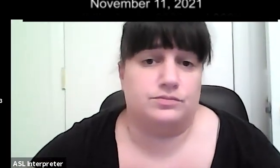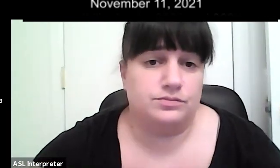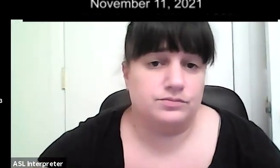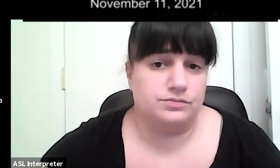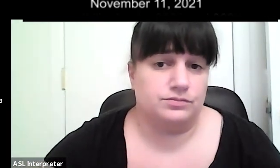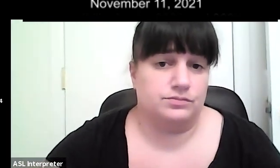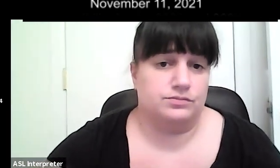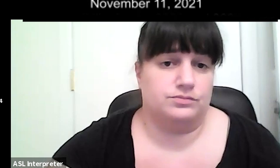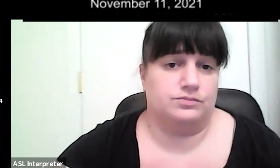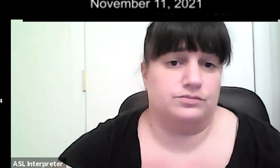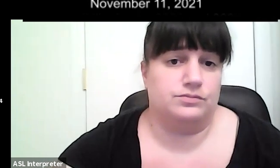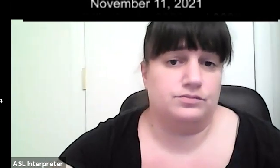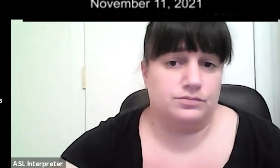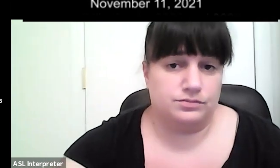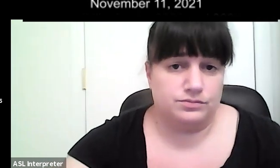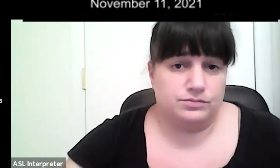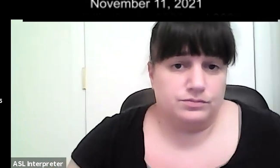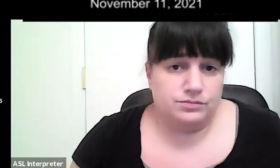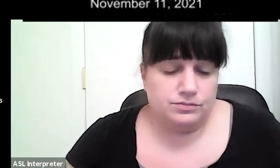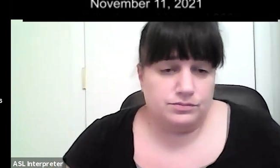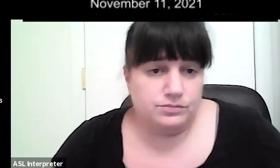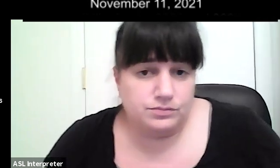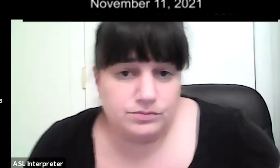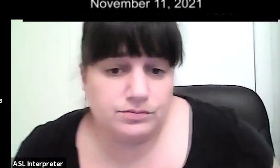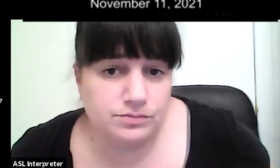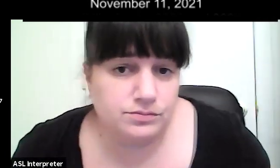it looks something like this.